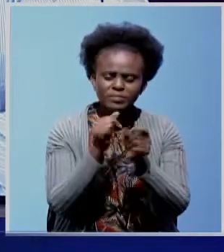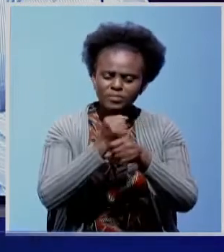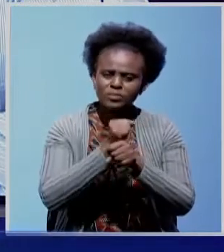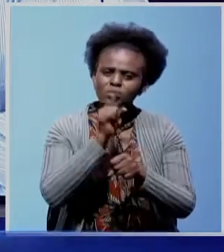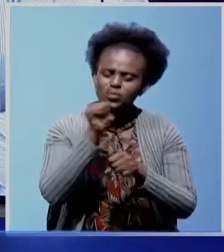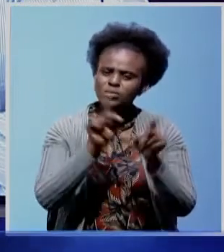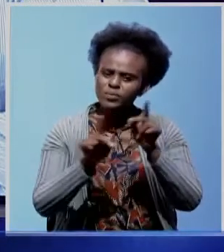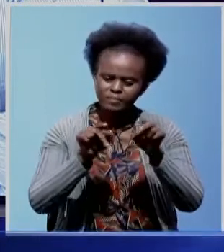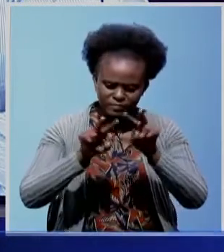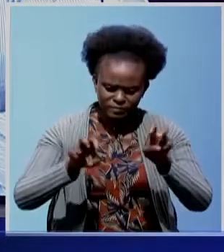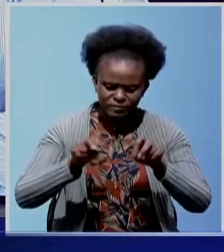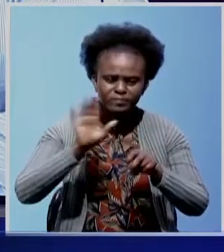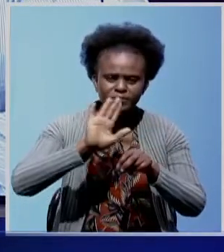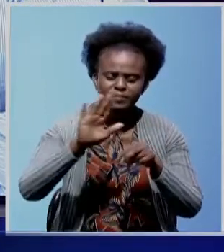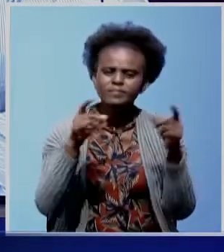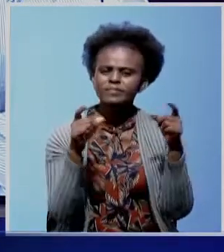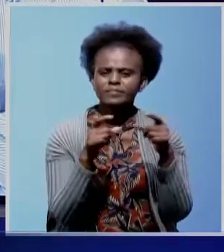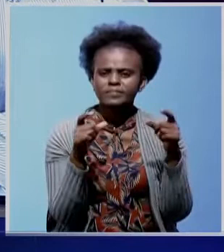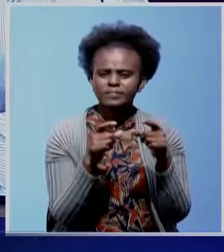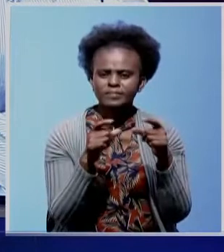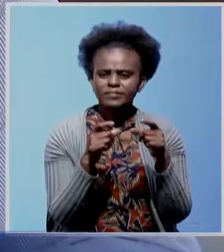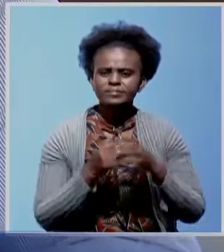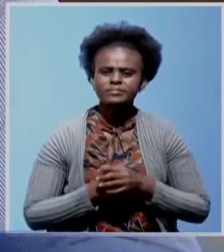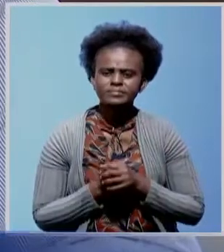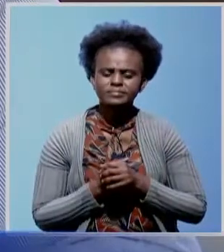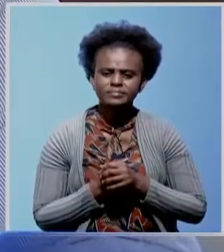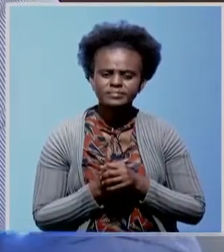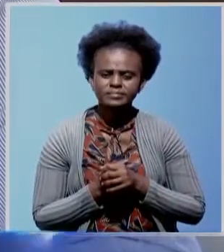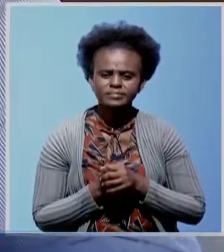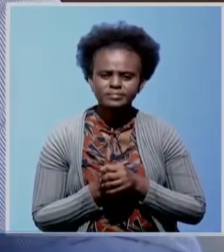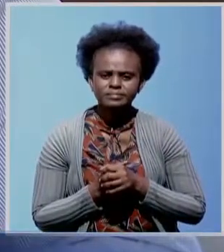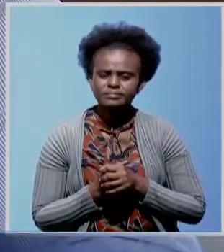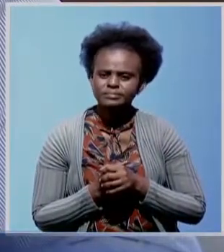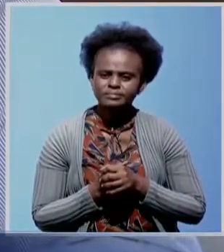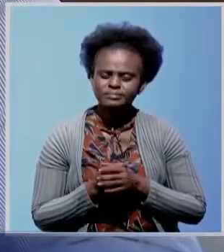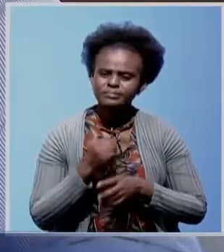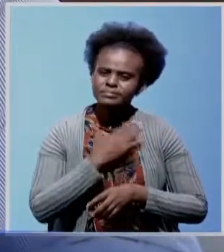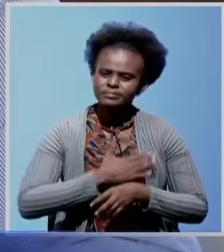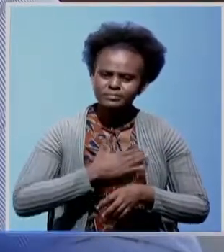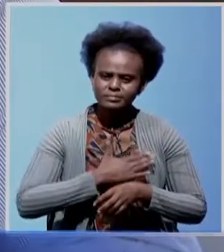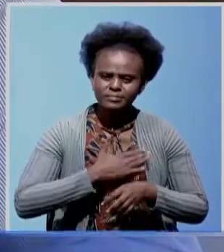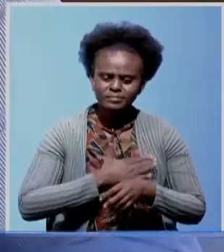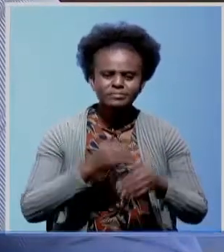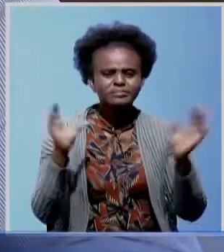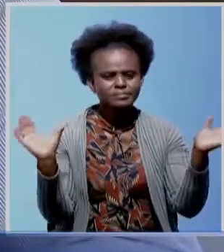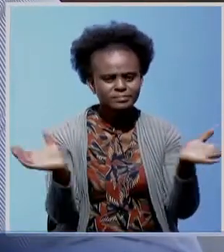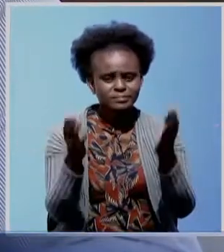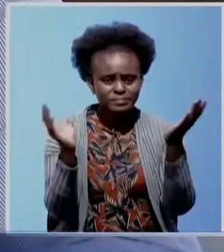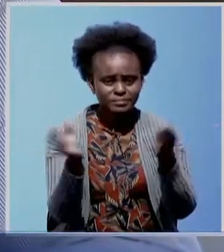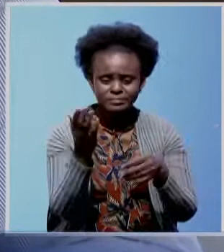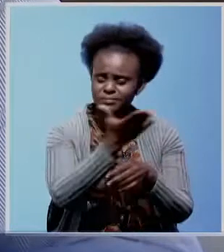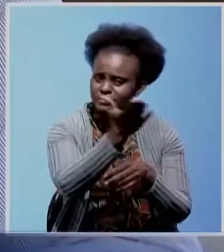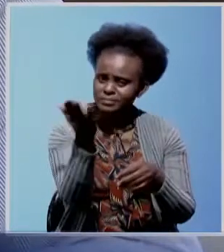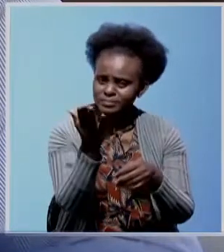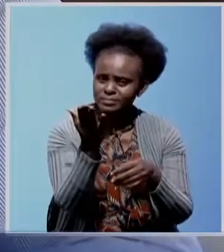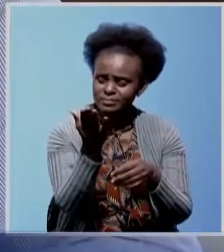people verify their cards. I would like to make this call to encourage women, to come and